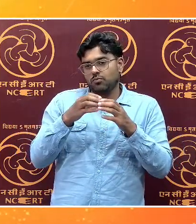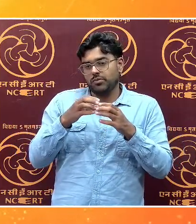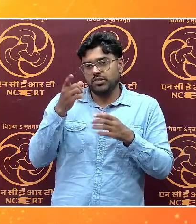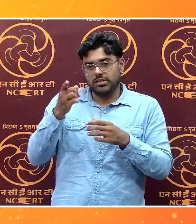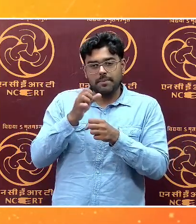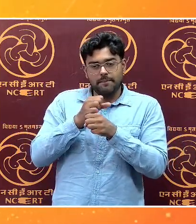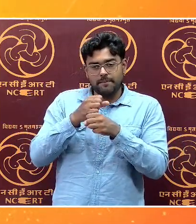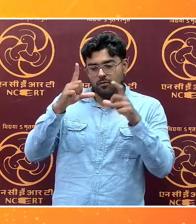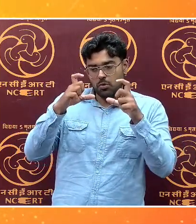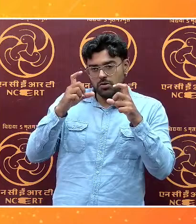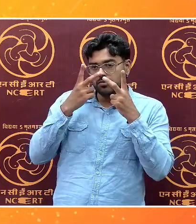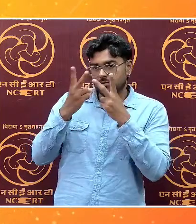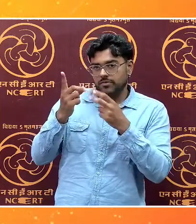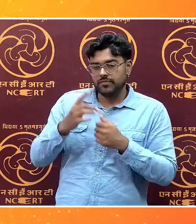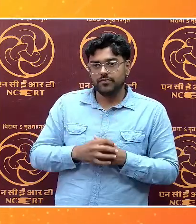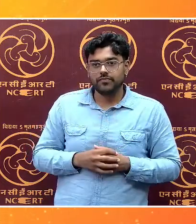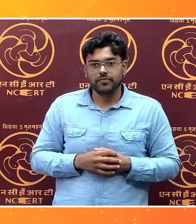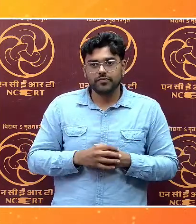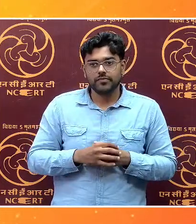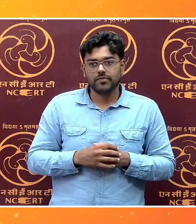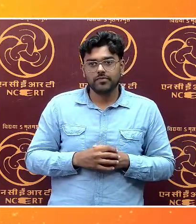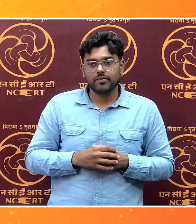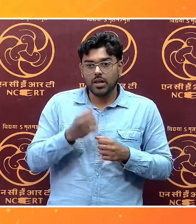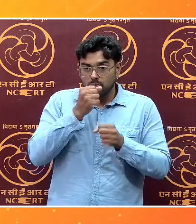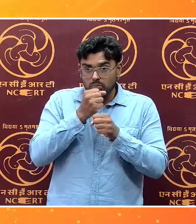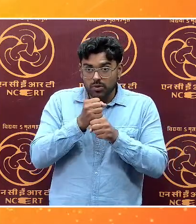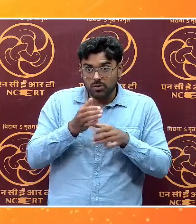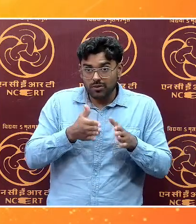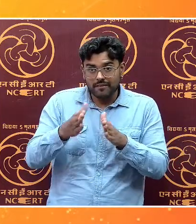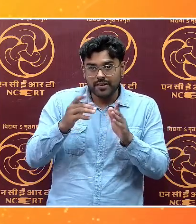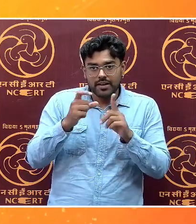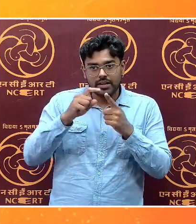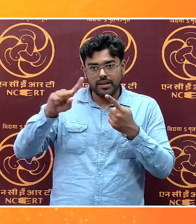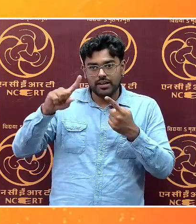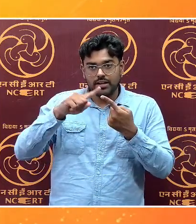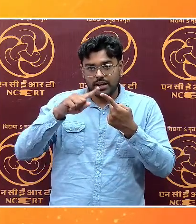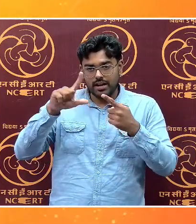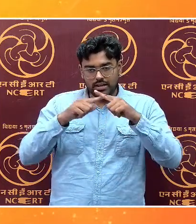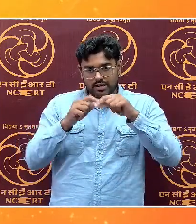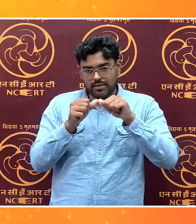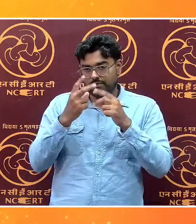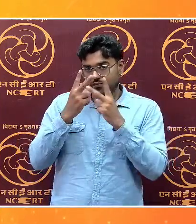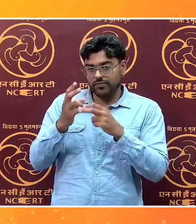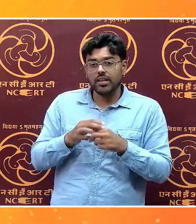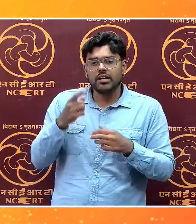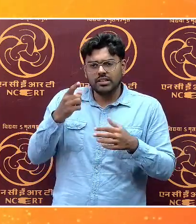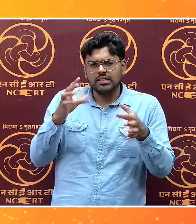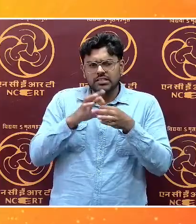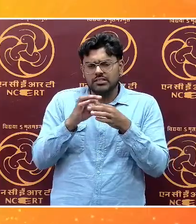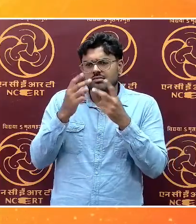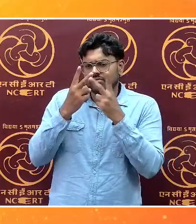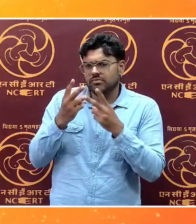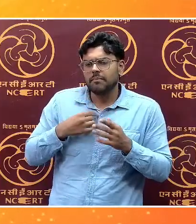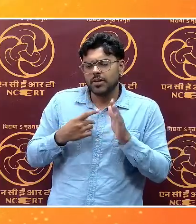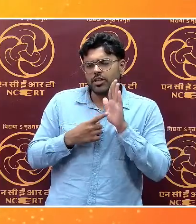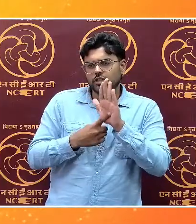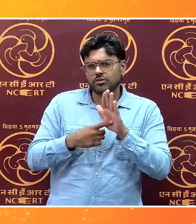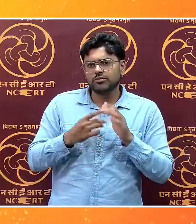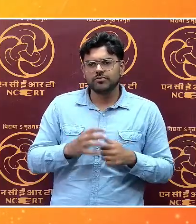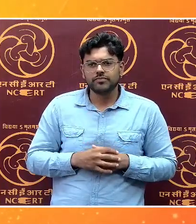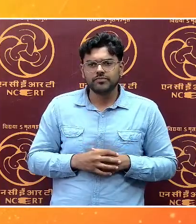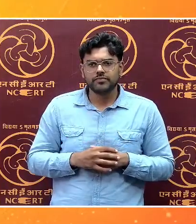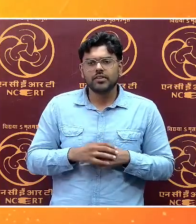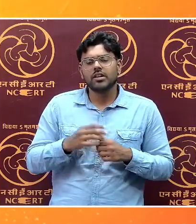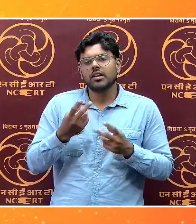beautiful Godavari Delta. And just to make you more familiar, I'm going to show